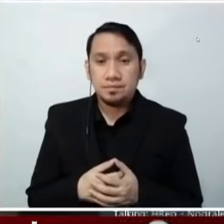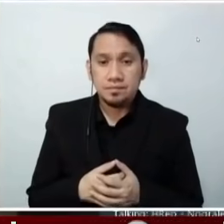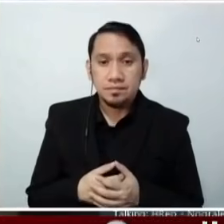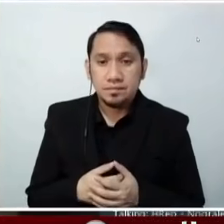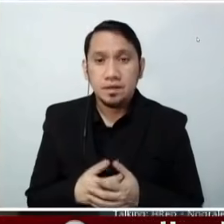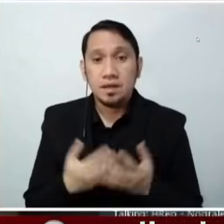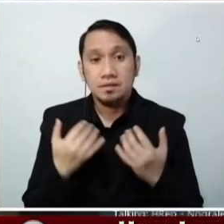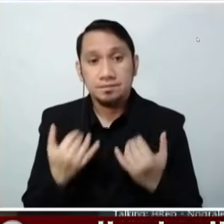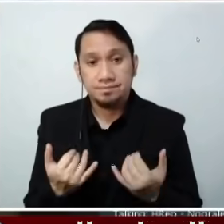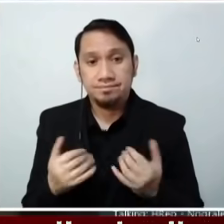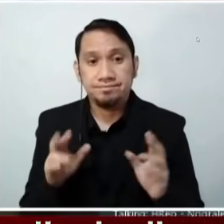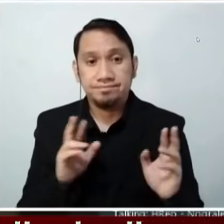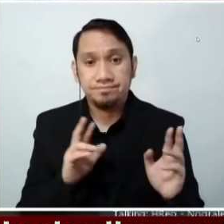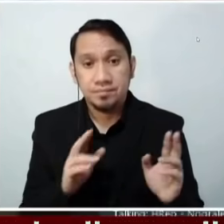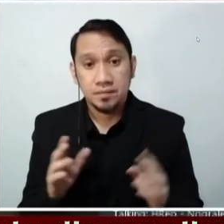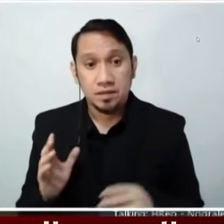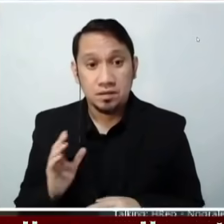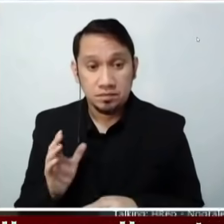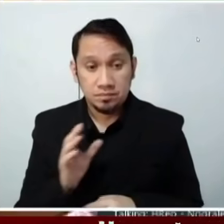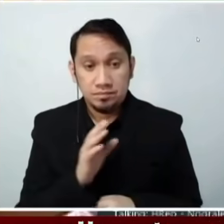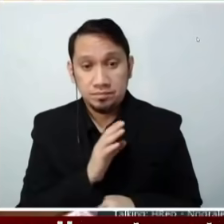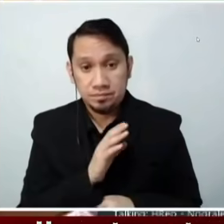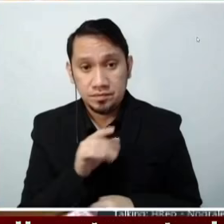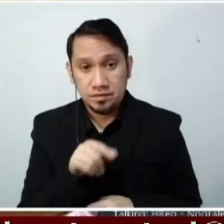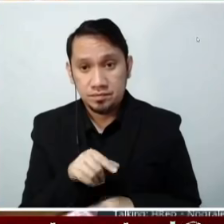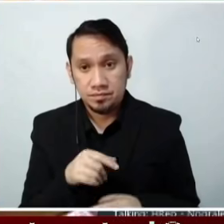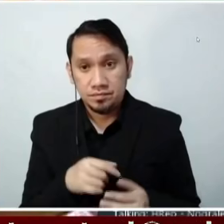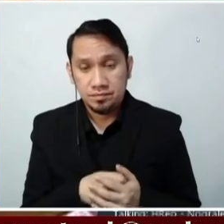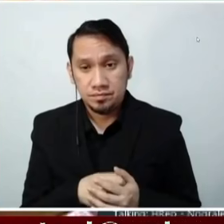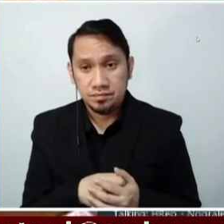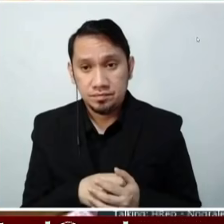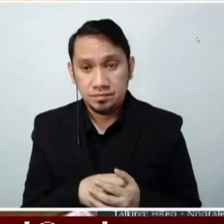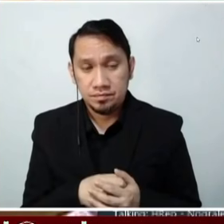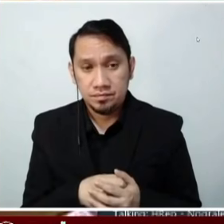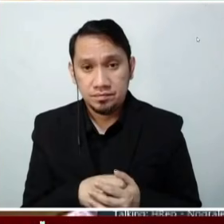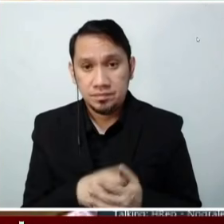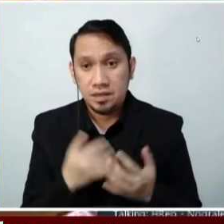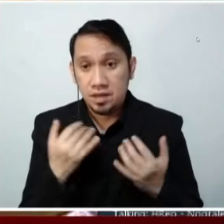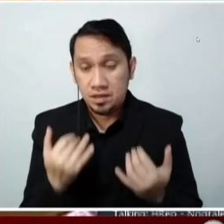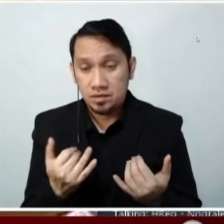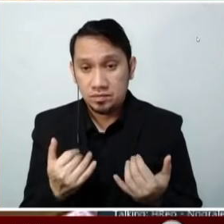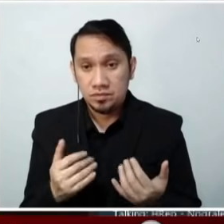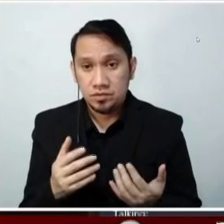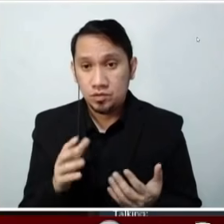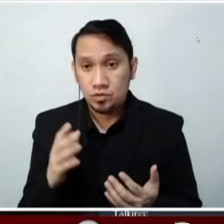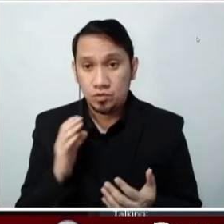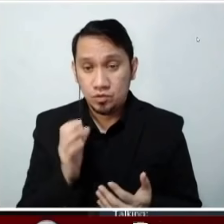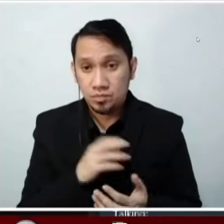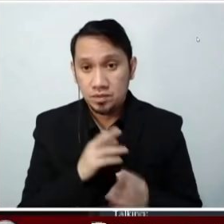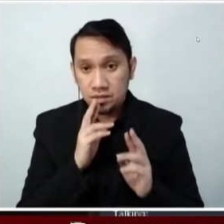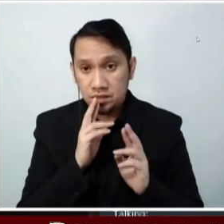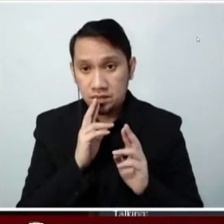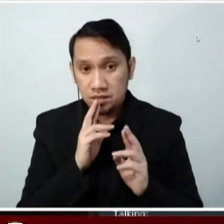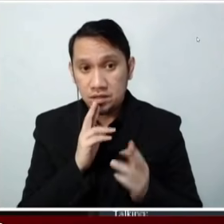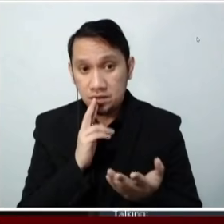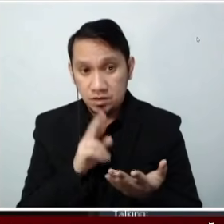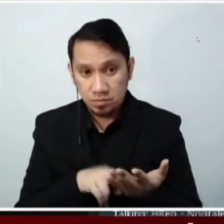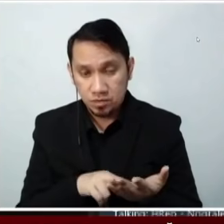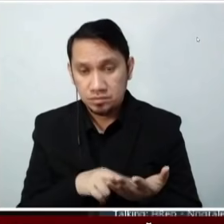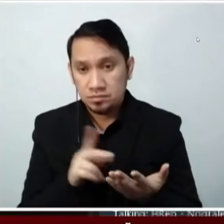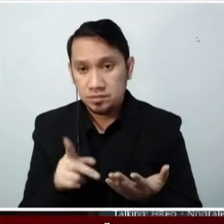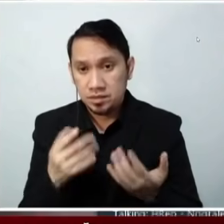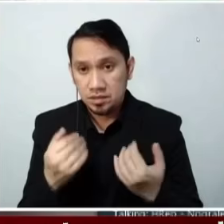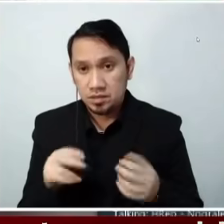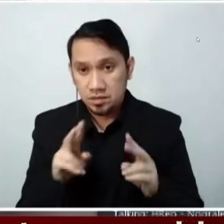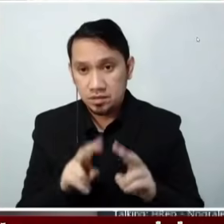Habang inihahanda ng House Committee on Good Government and Public Accountability ang kanilang committee report, sa isinagawa nilang investigasyon hinggil